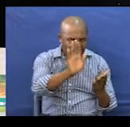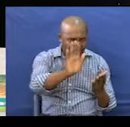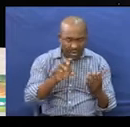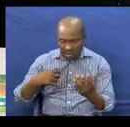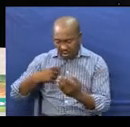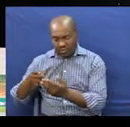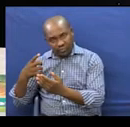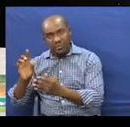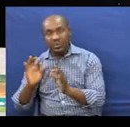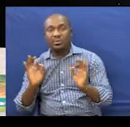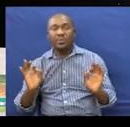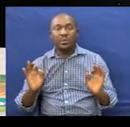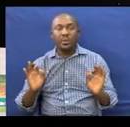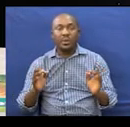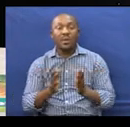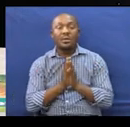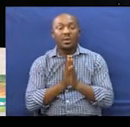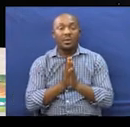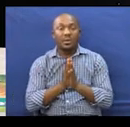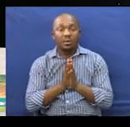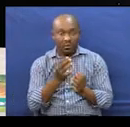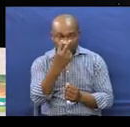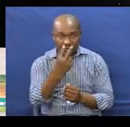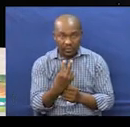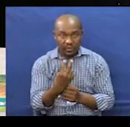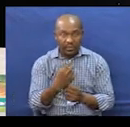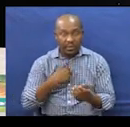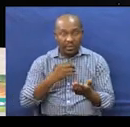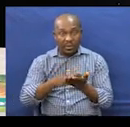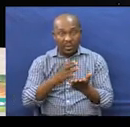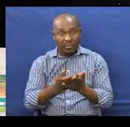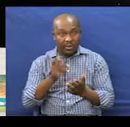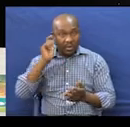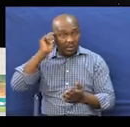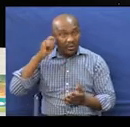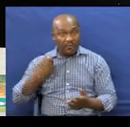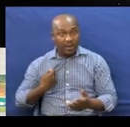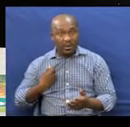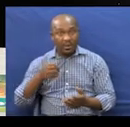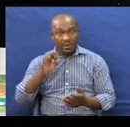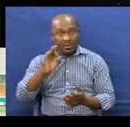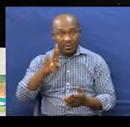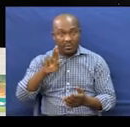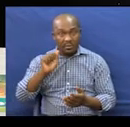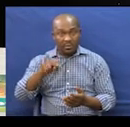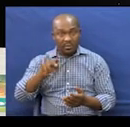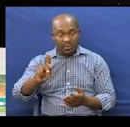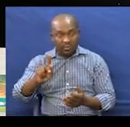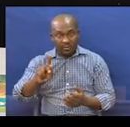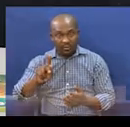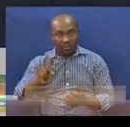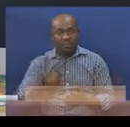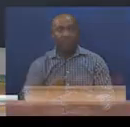are right or not. Thank you for listening. My name is Marcus Kipangure. Thank you.